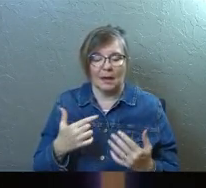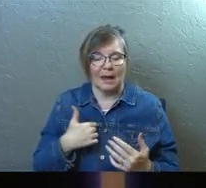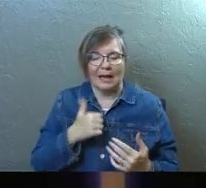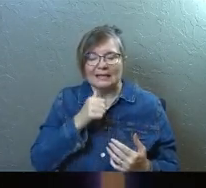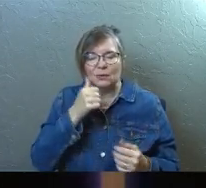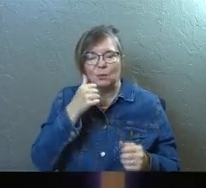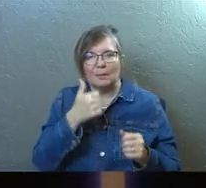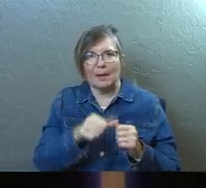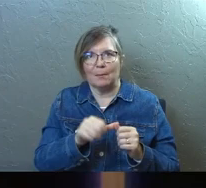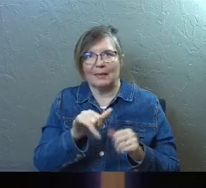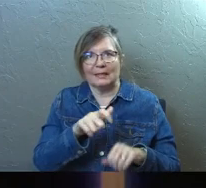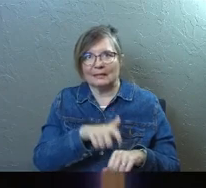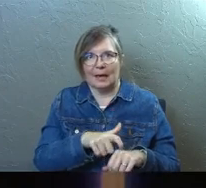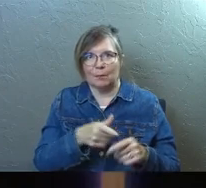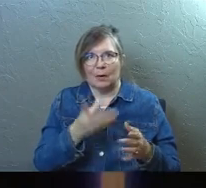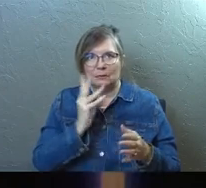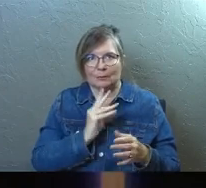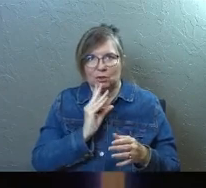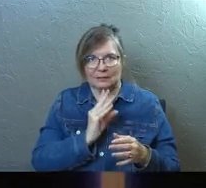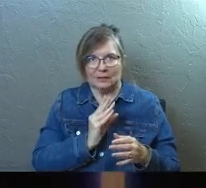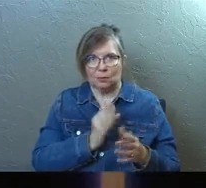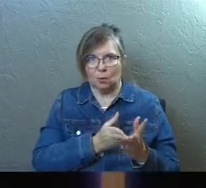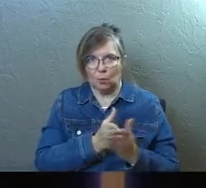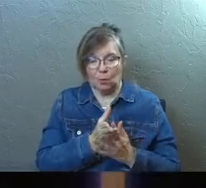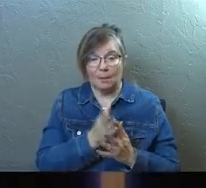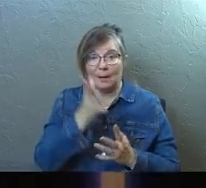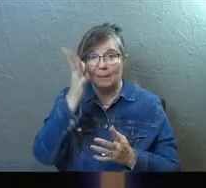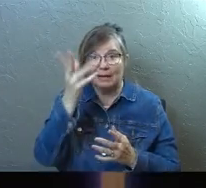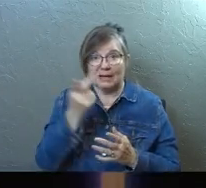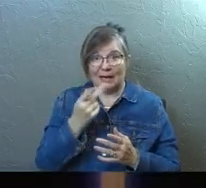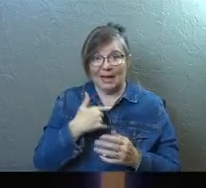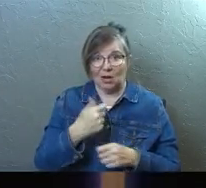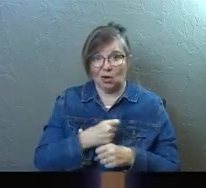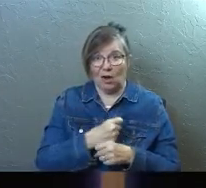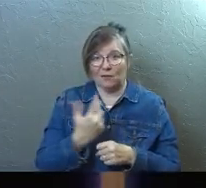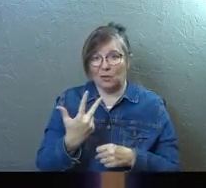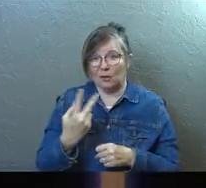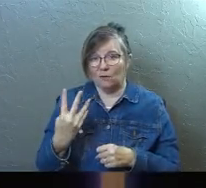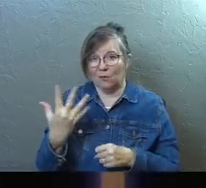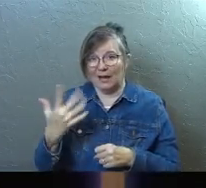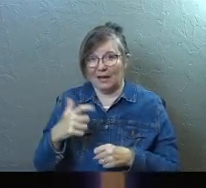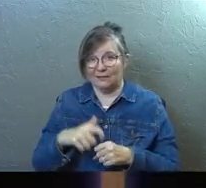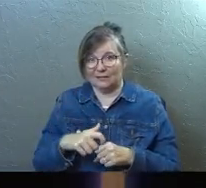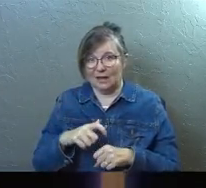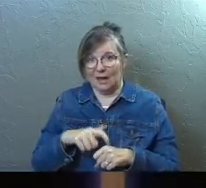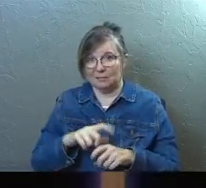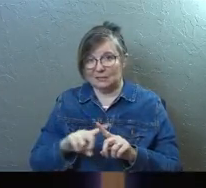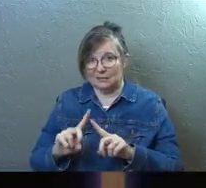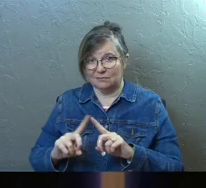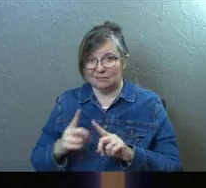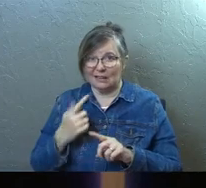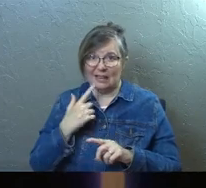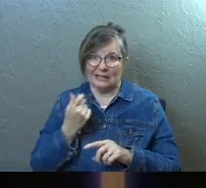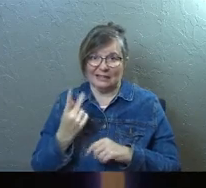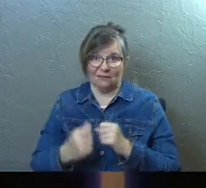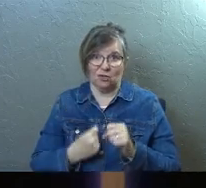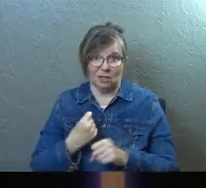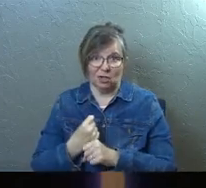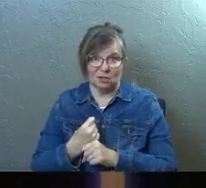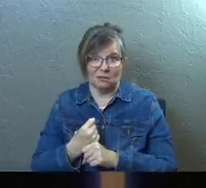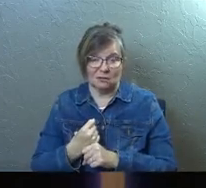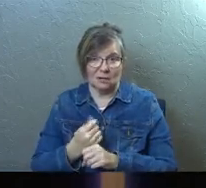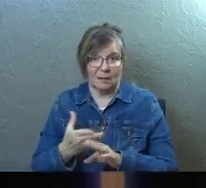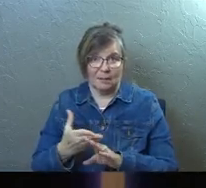And I didn't remember then that my dad and I had coffee probably 3, 4, 5 times in the last several